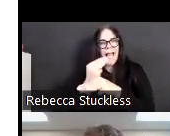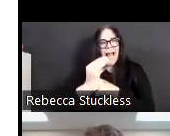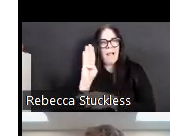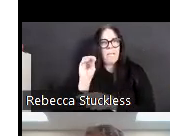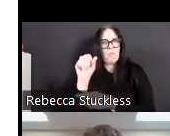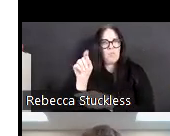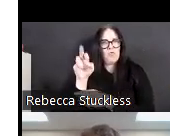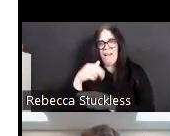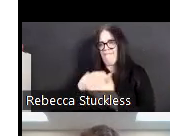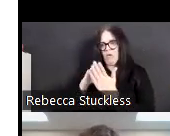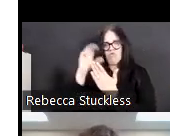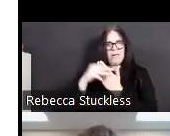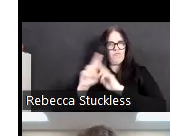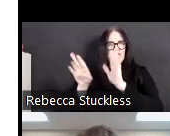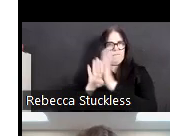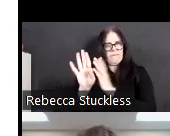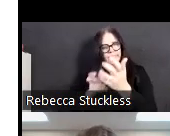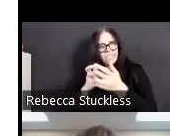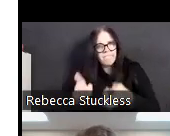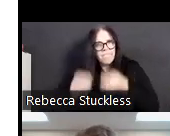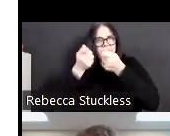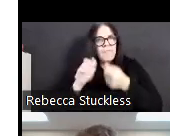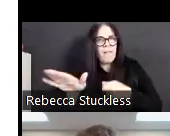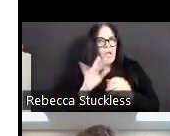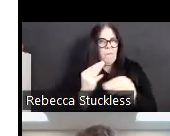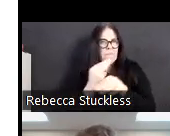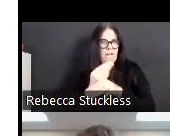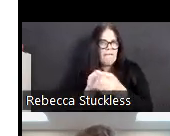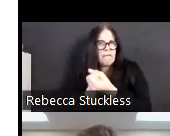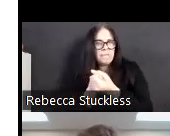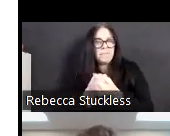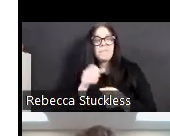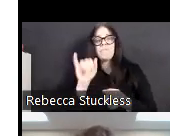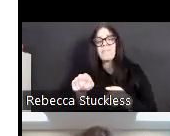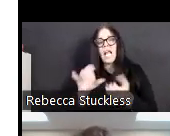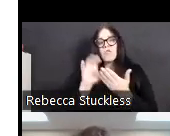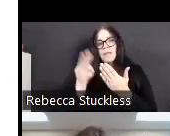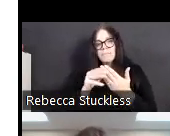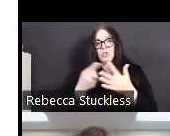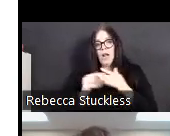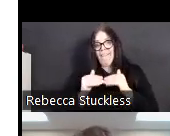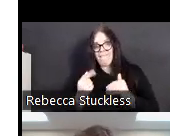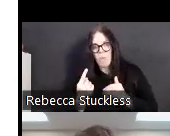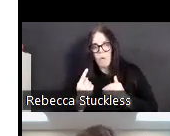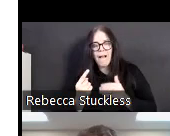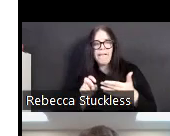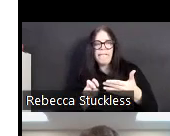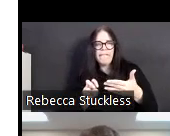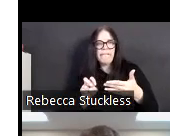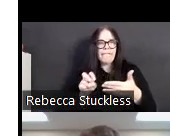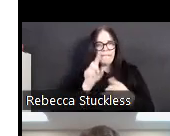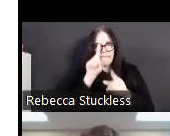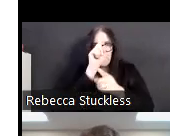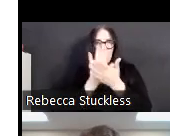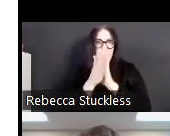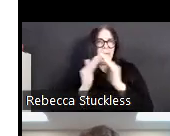for that. And again, the curriculum is built around, starts with level 1, moving towards level 2